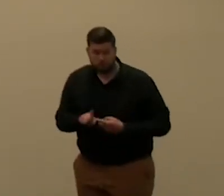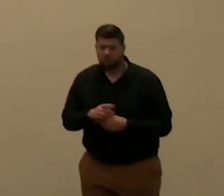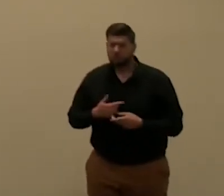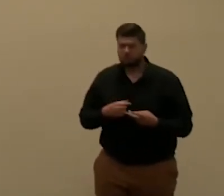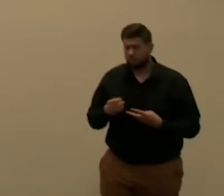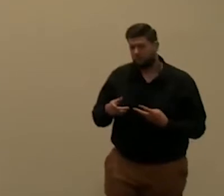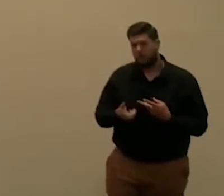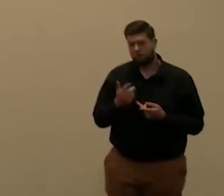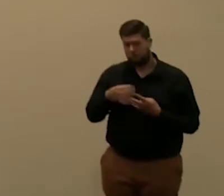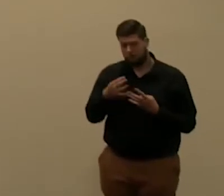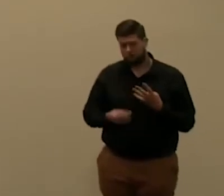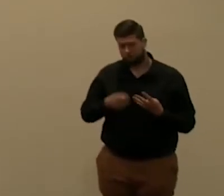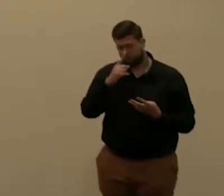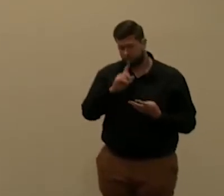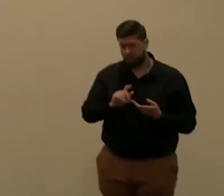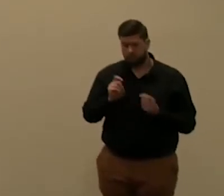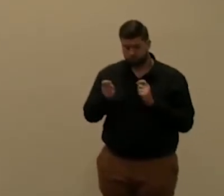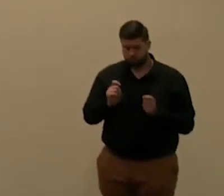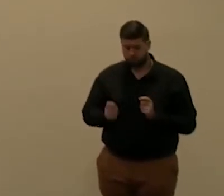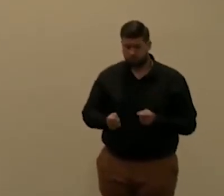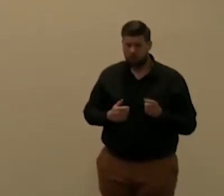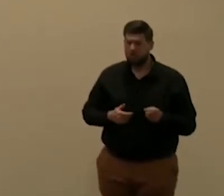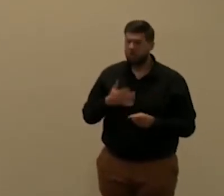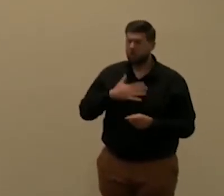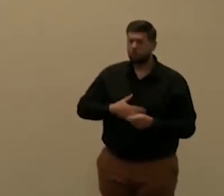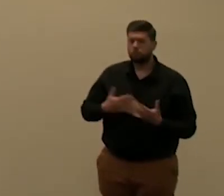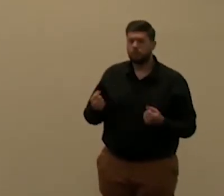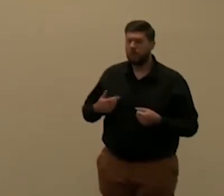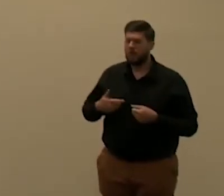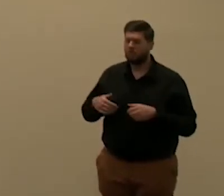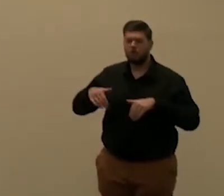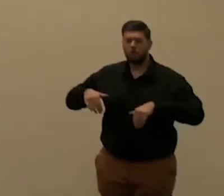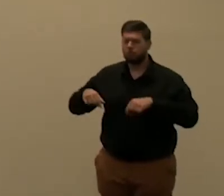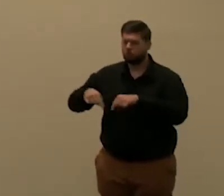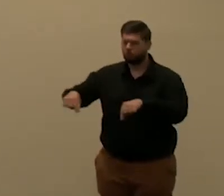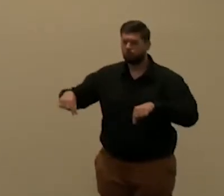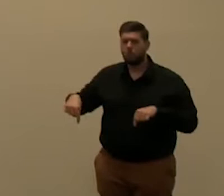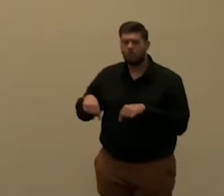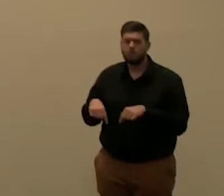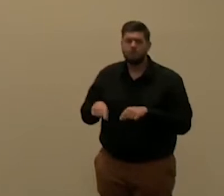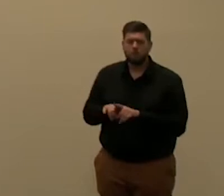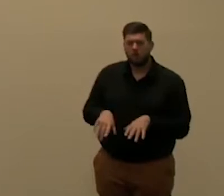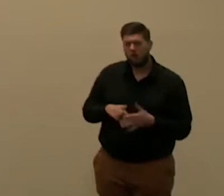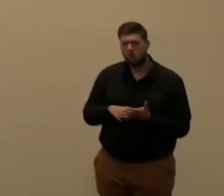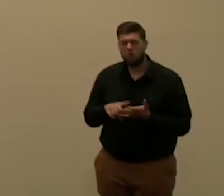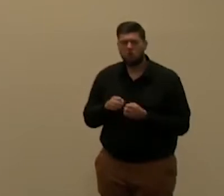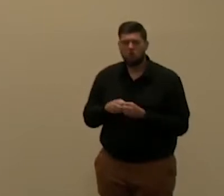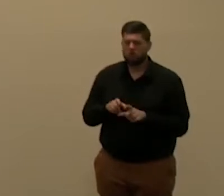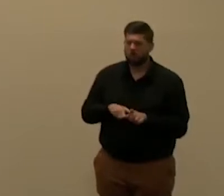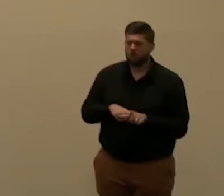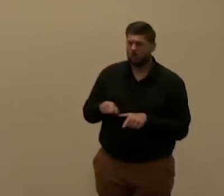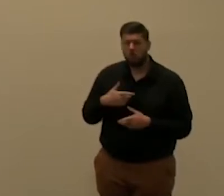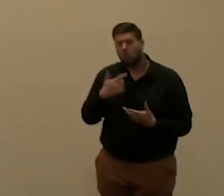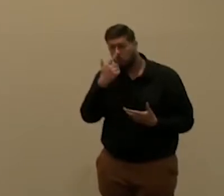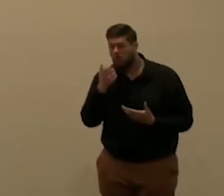you want people to come into your meeting and have to wait in a lobby? Or can they already come in